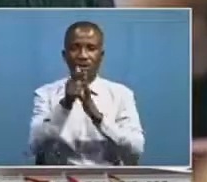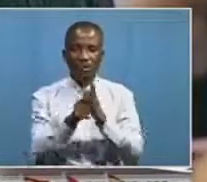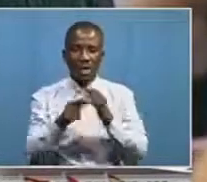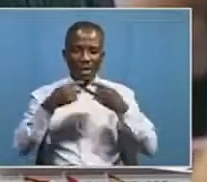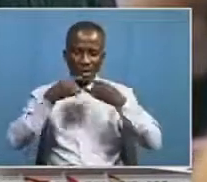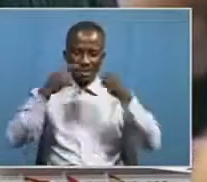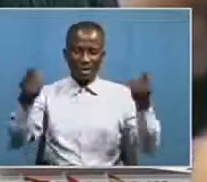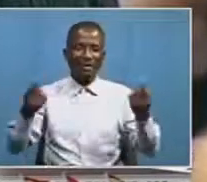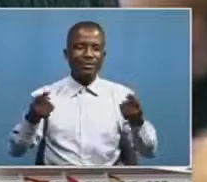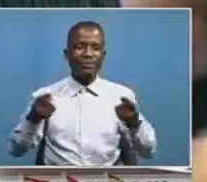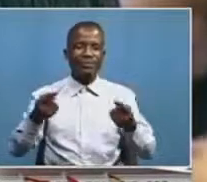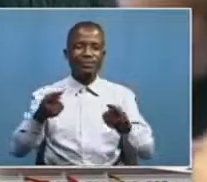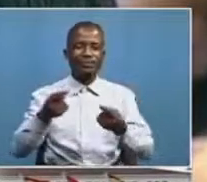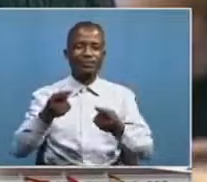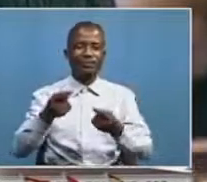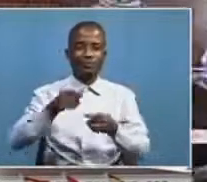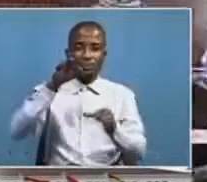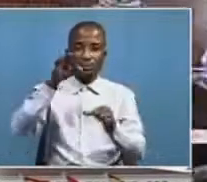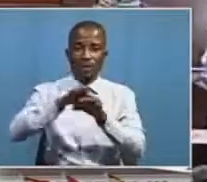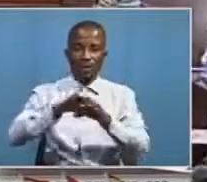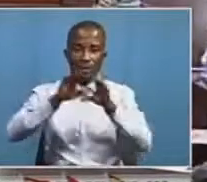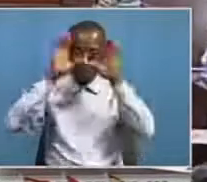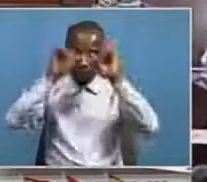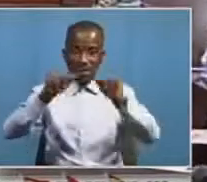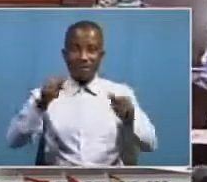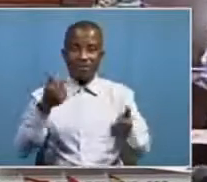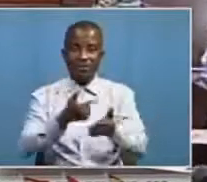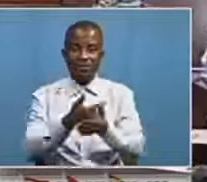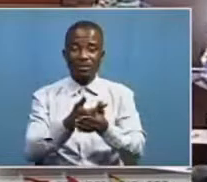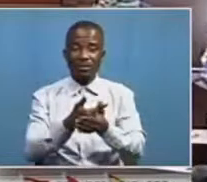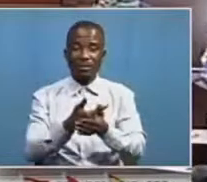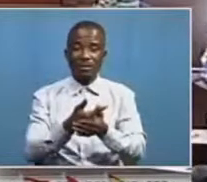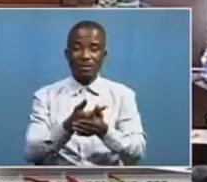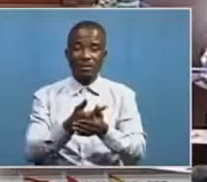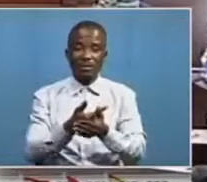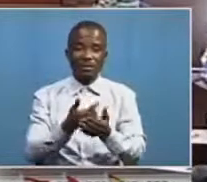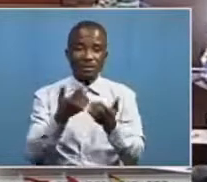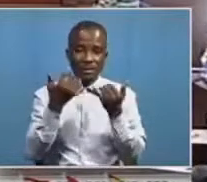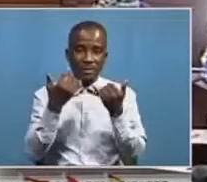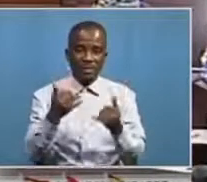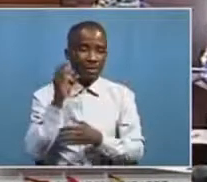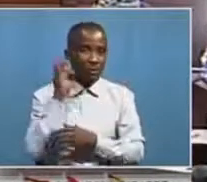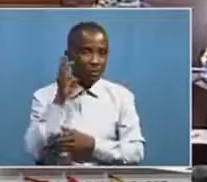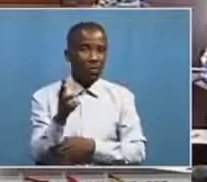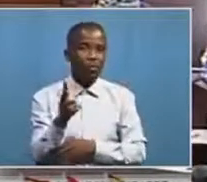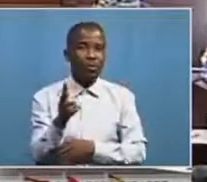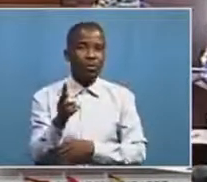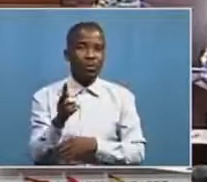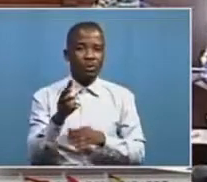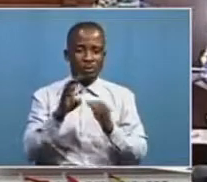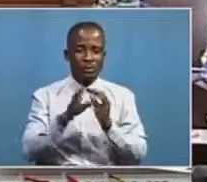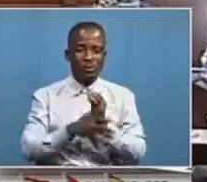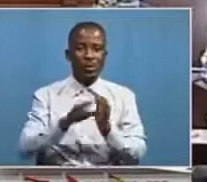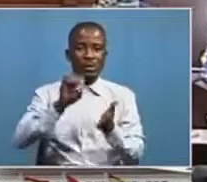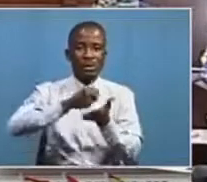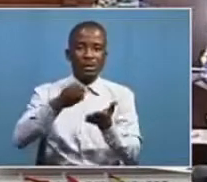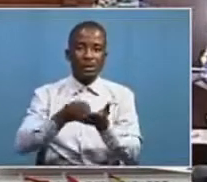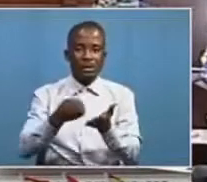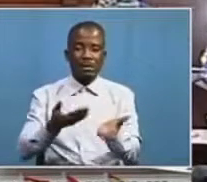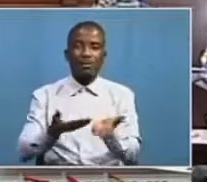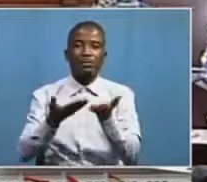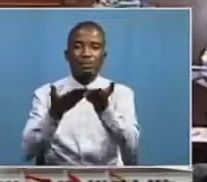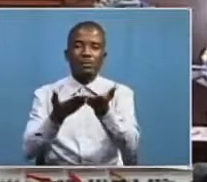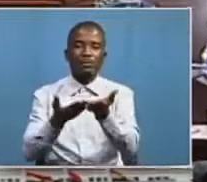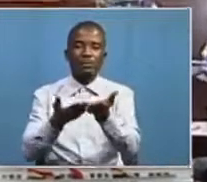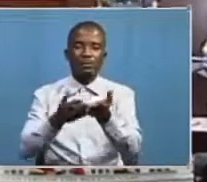declared elected as the President of Ghana at the election of the President, shall be prima facie evidence that the person